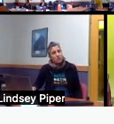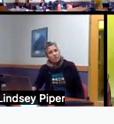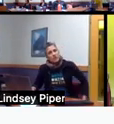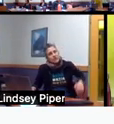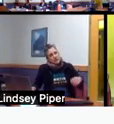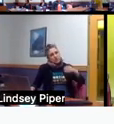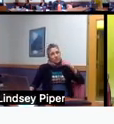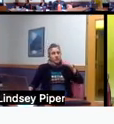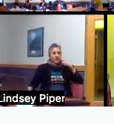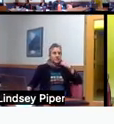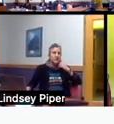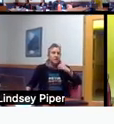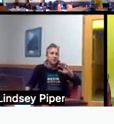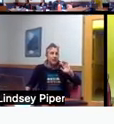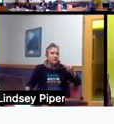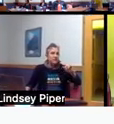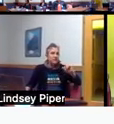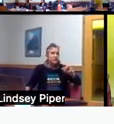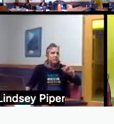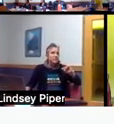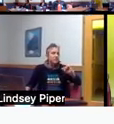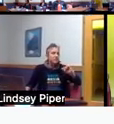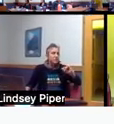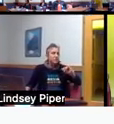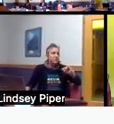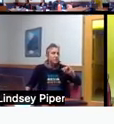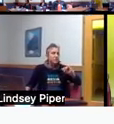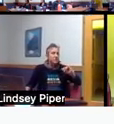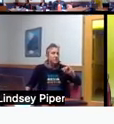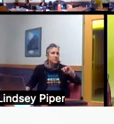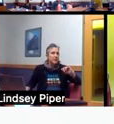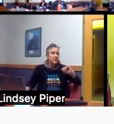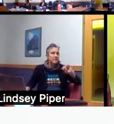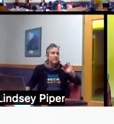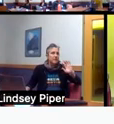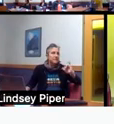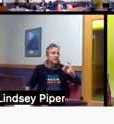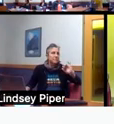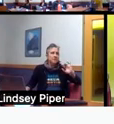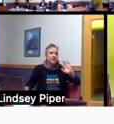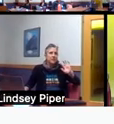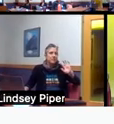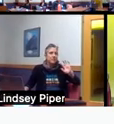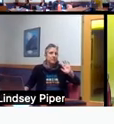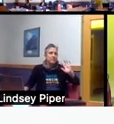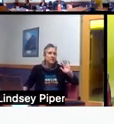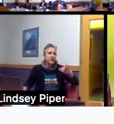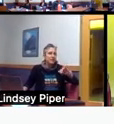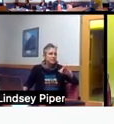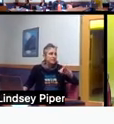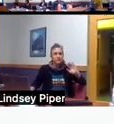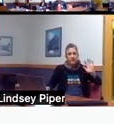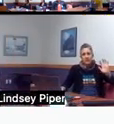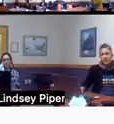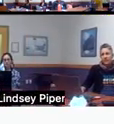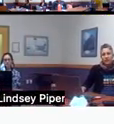The Guttmacher Institute is an excellent research institute, and it has the latest up-to-date,